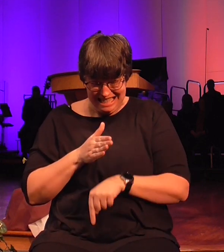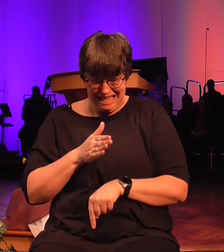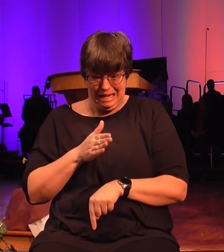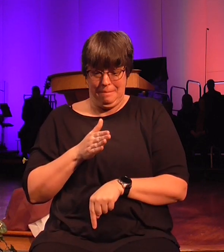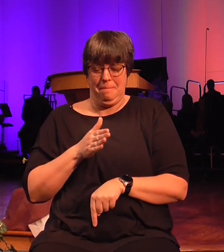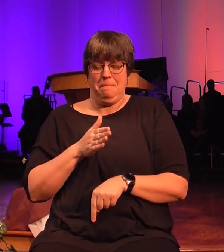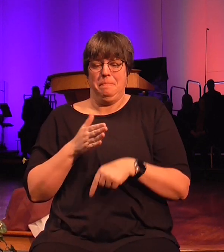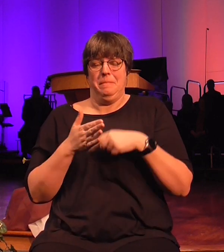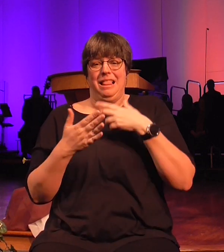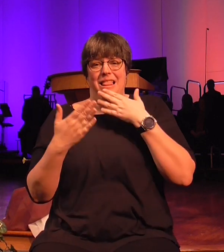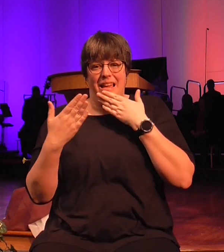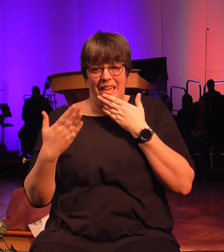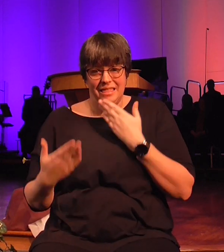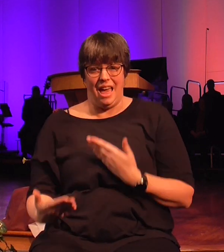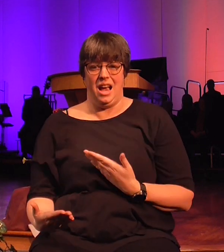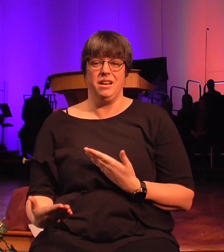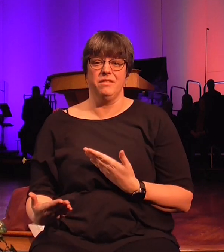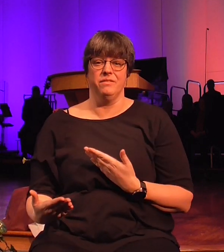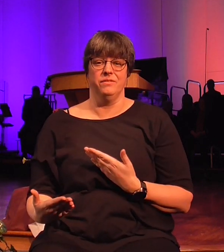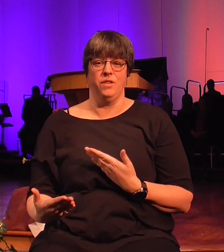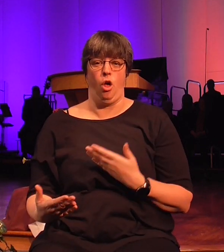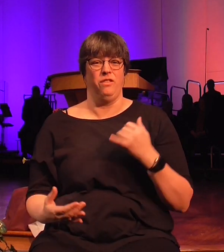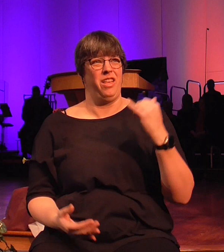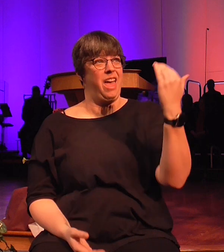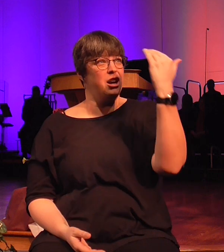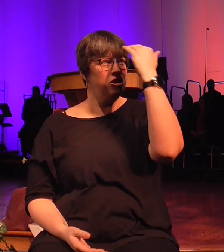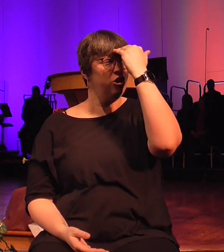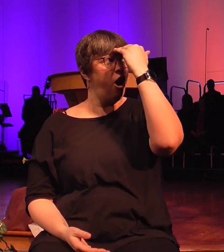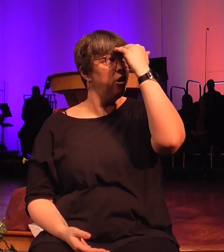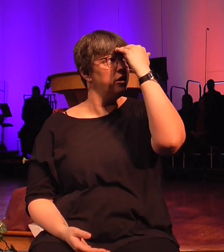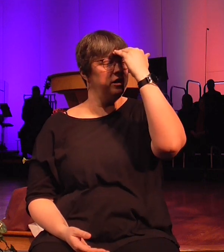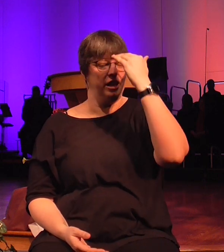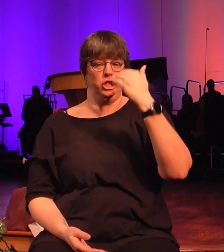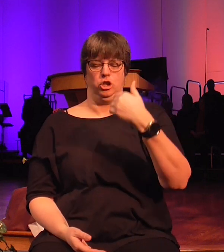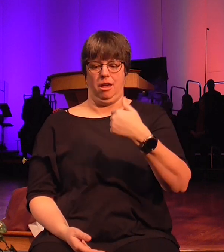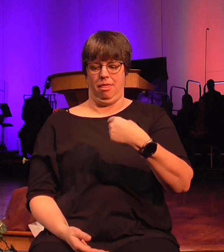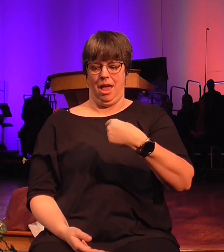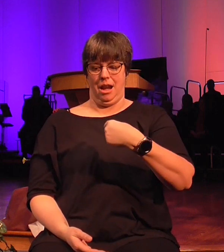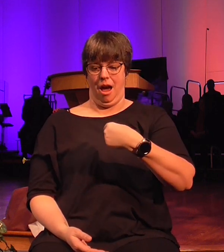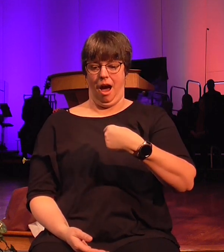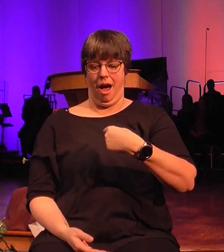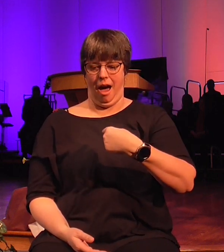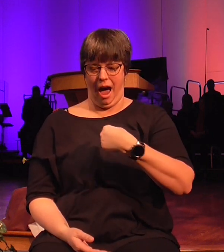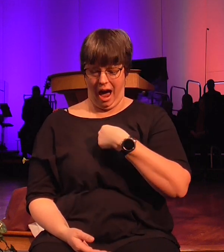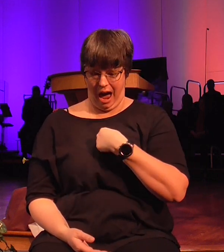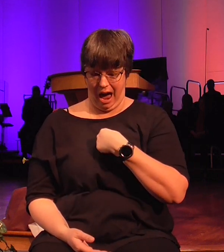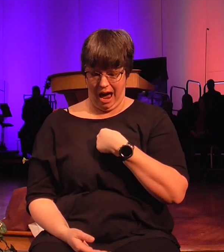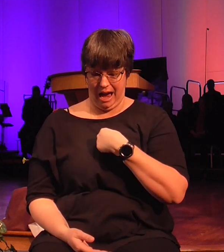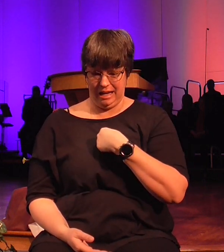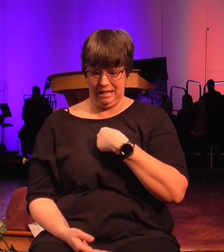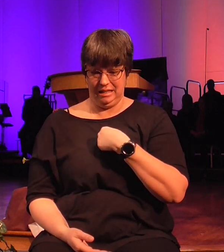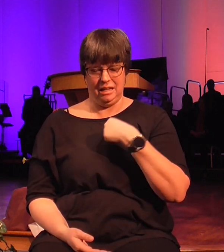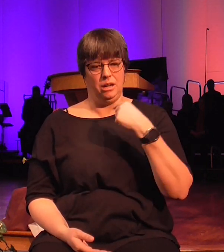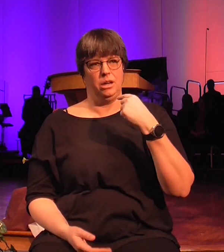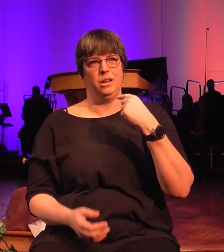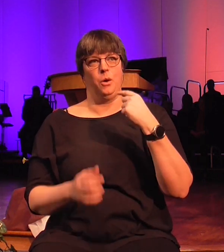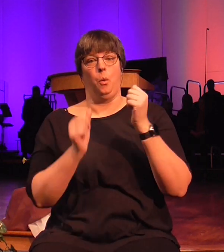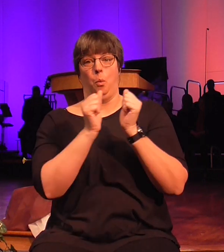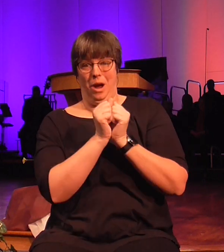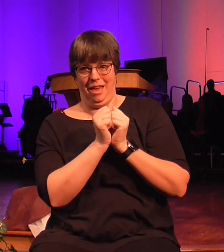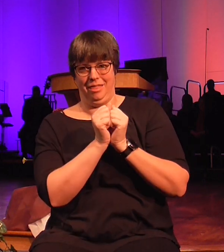for that knowledge, for that knowing that I, with that eye of